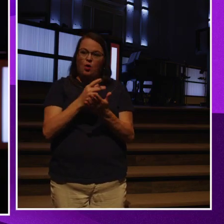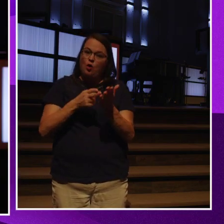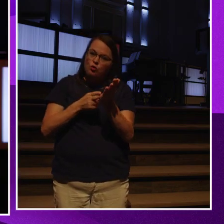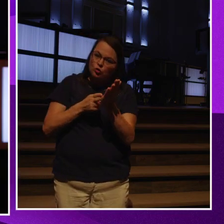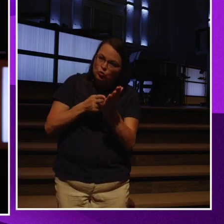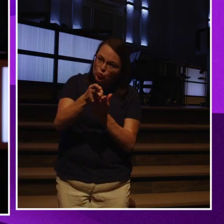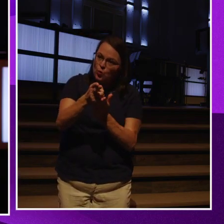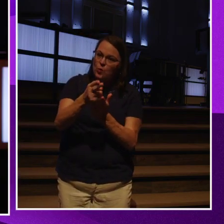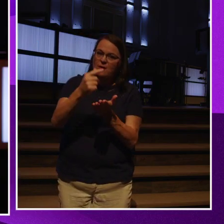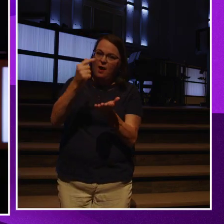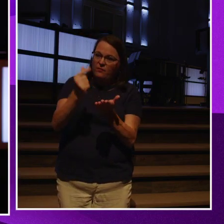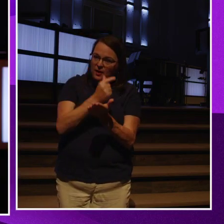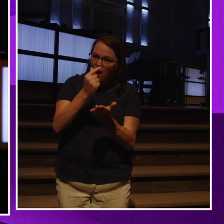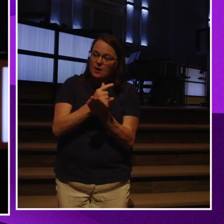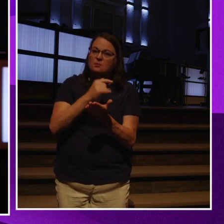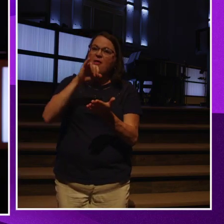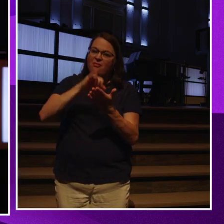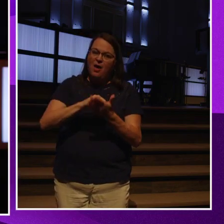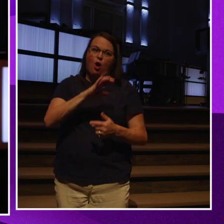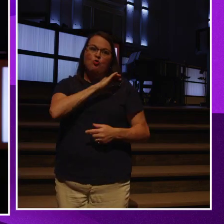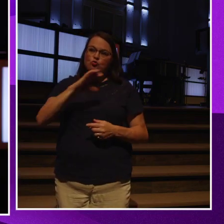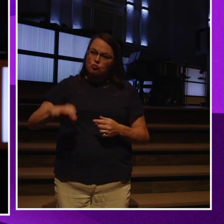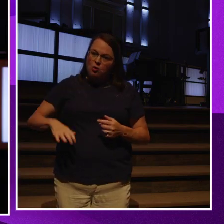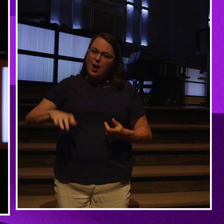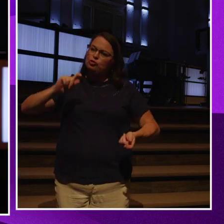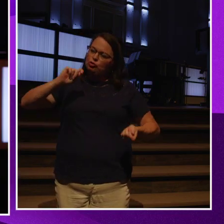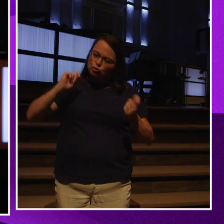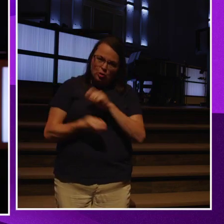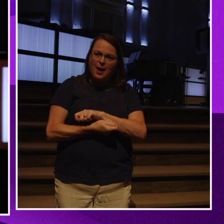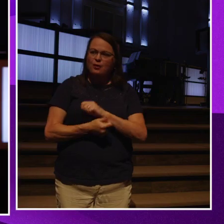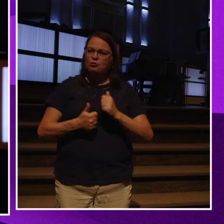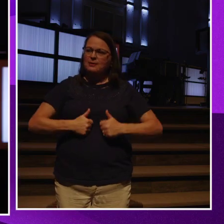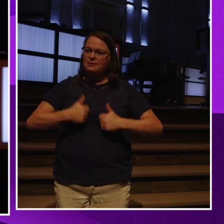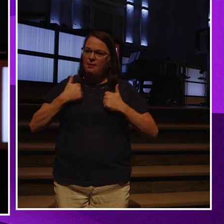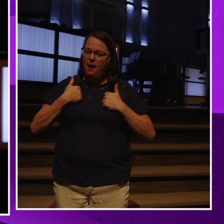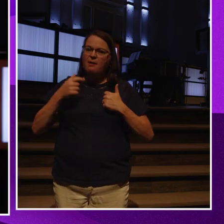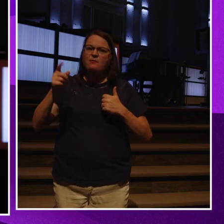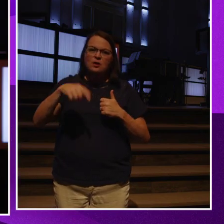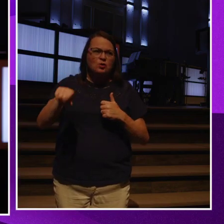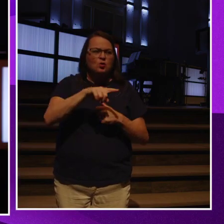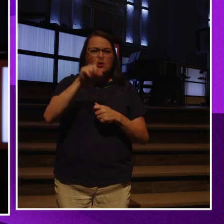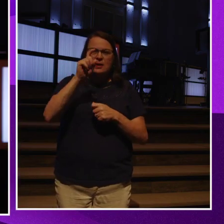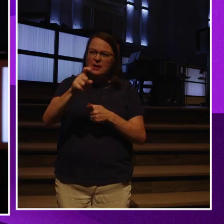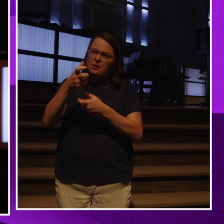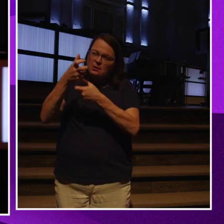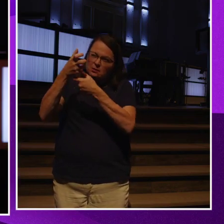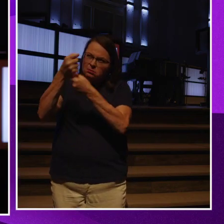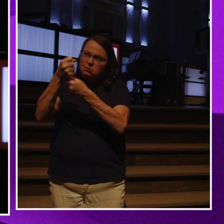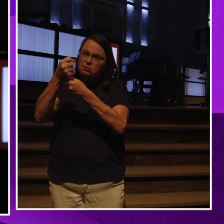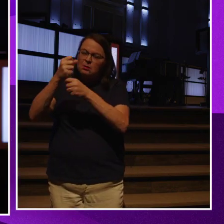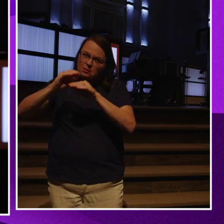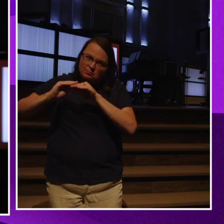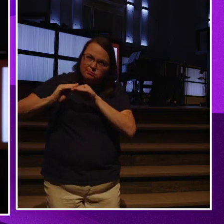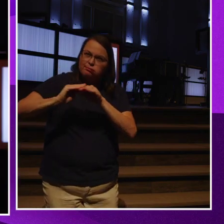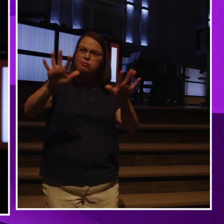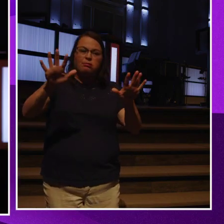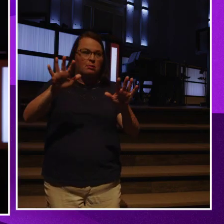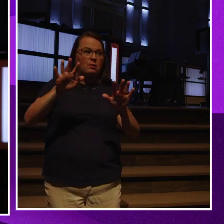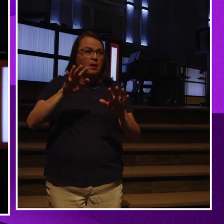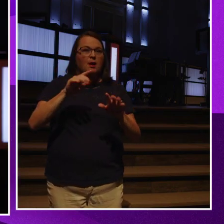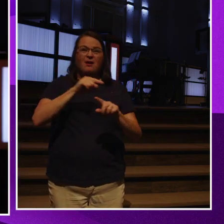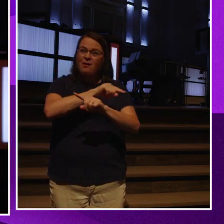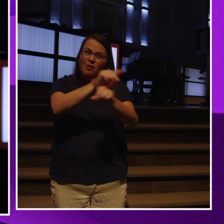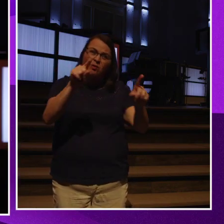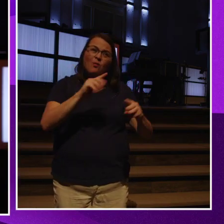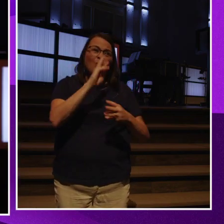The truth that Christ changes life. Hold fast to the word of life. In a world that's